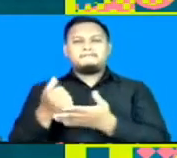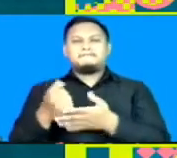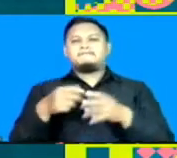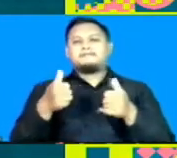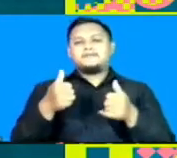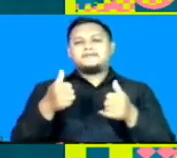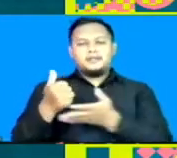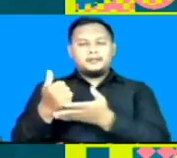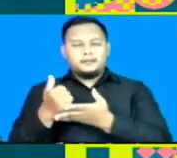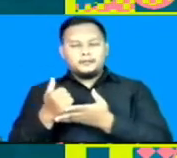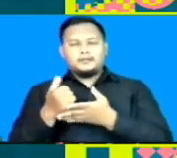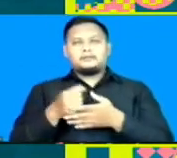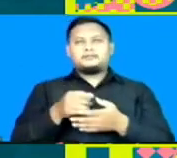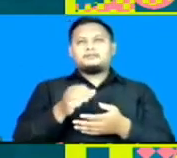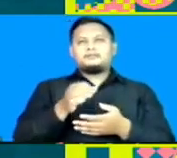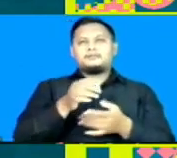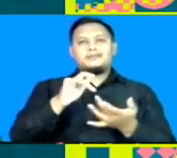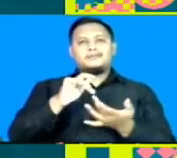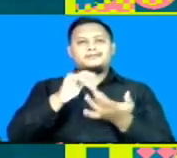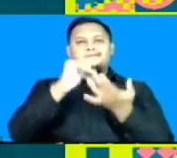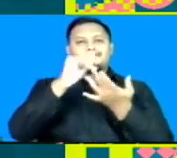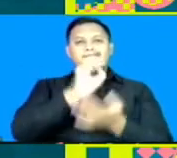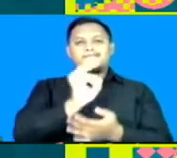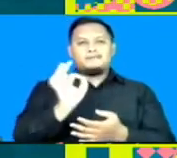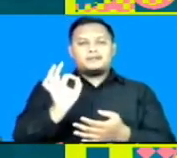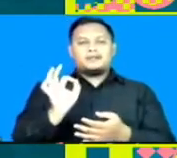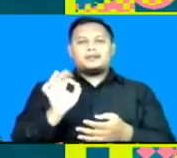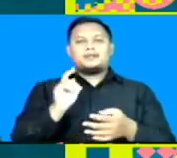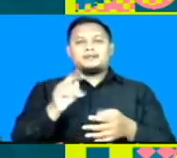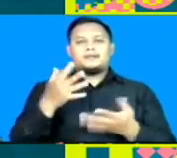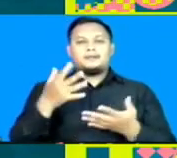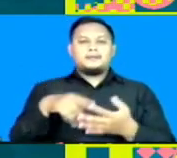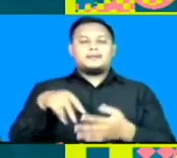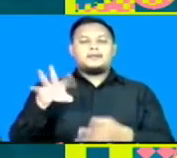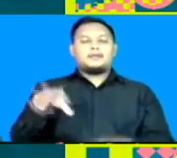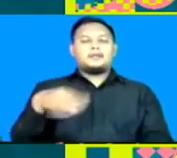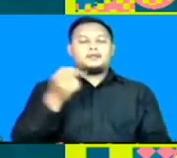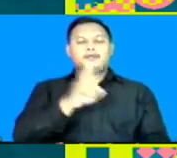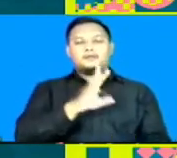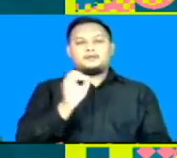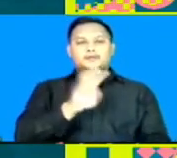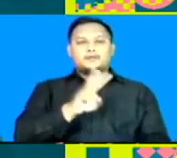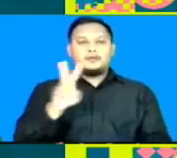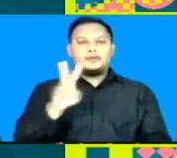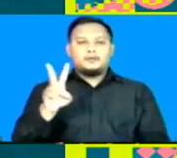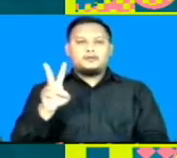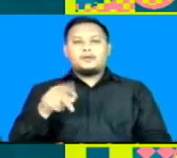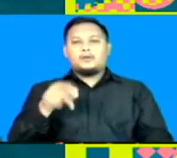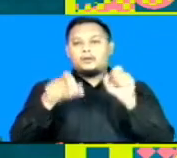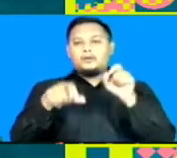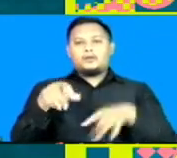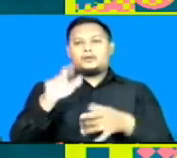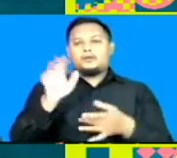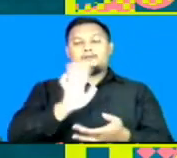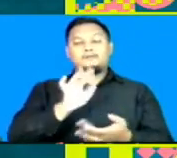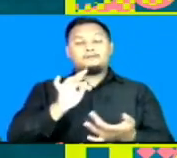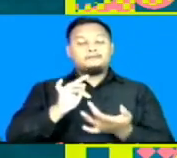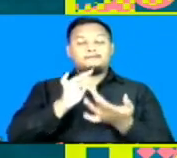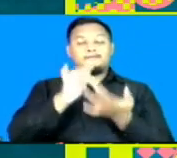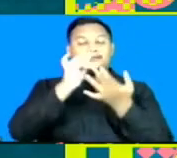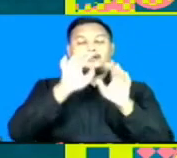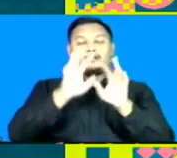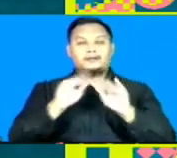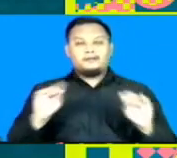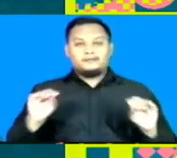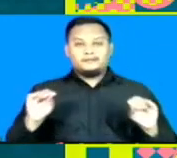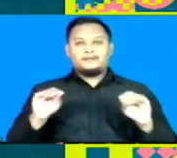in September 2022, the informal workers who have security in social security are only 4.6